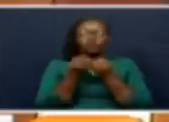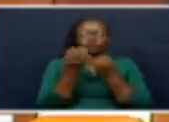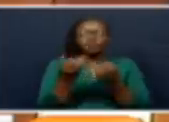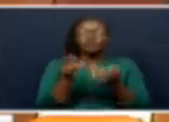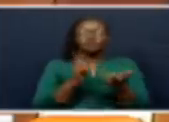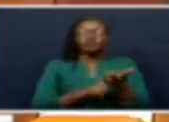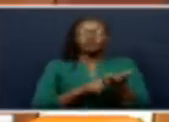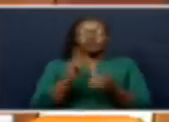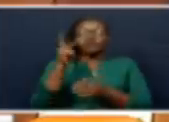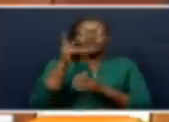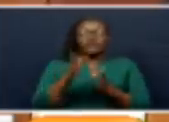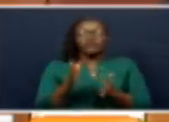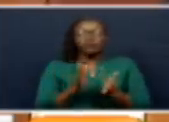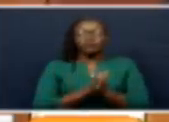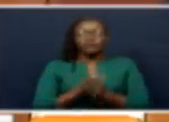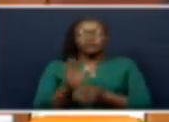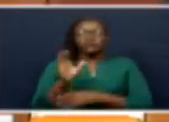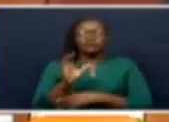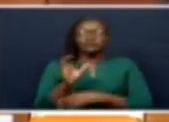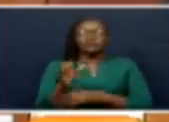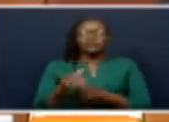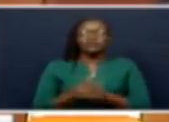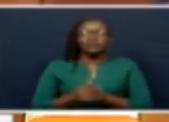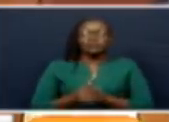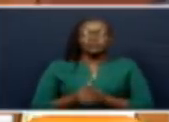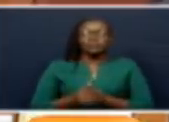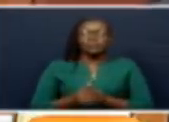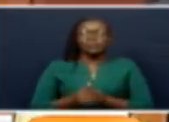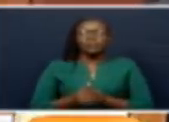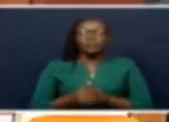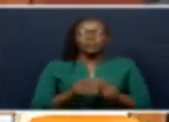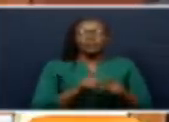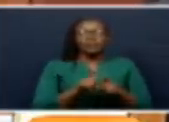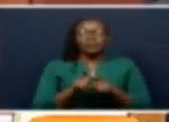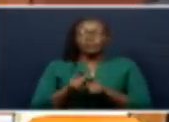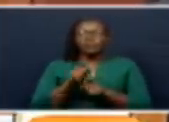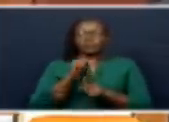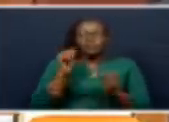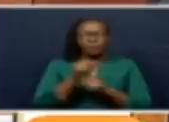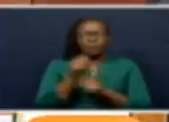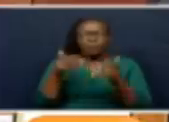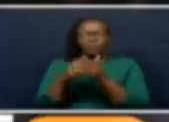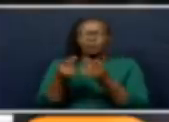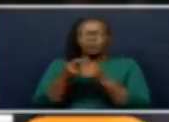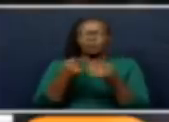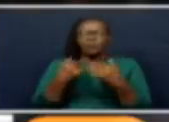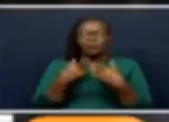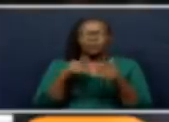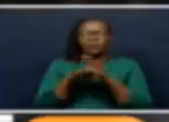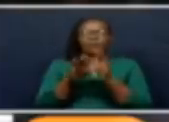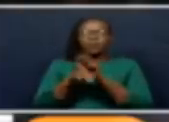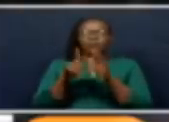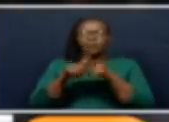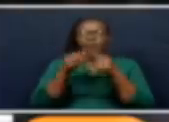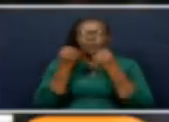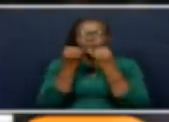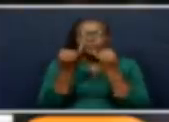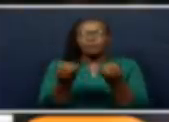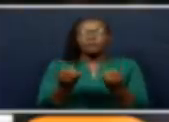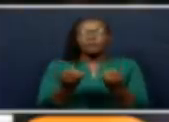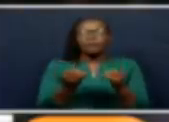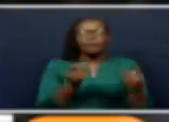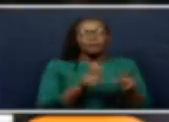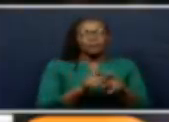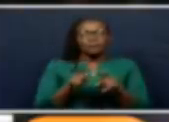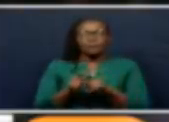to the citizens. You don't bar them from having access to information. No, especially in this day and age of and social our media. Constitution also